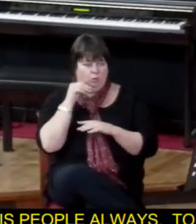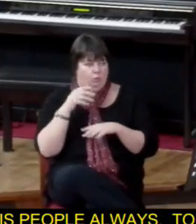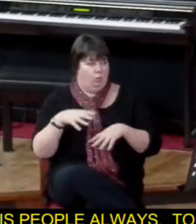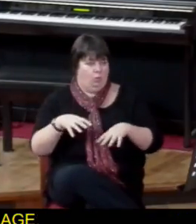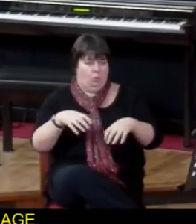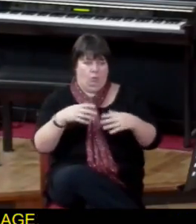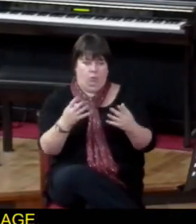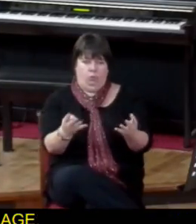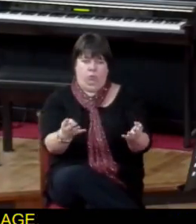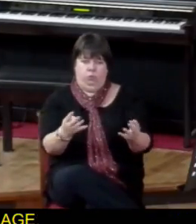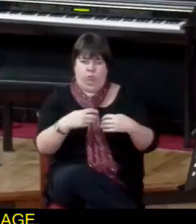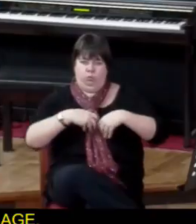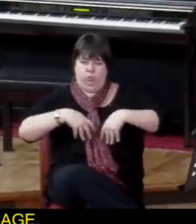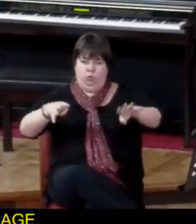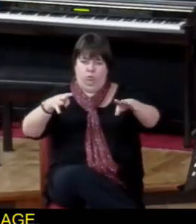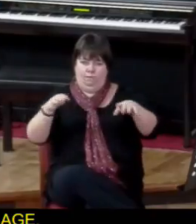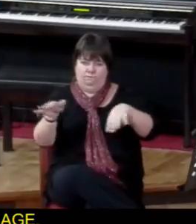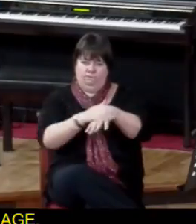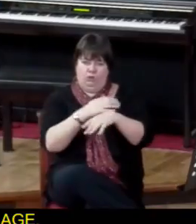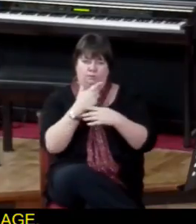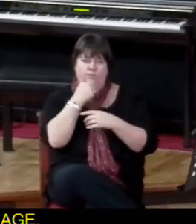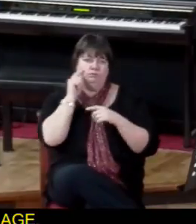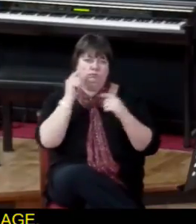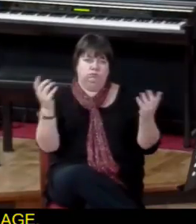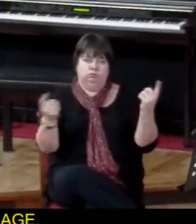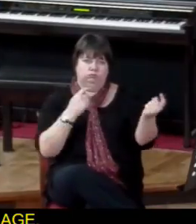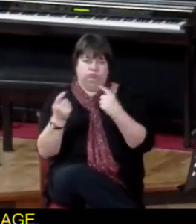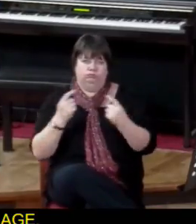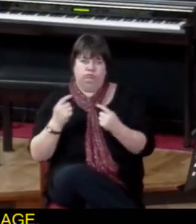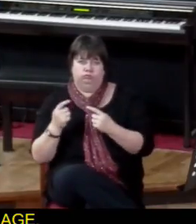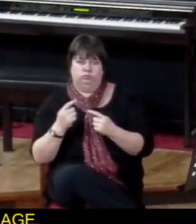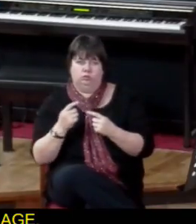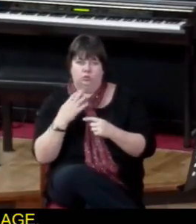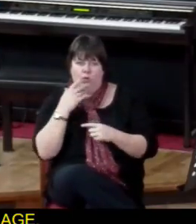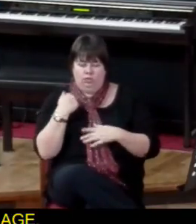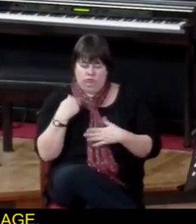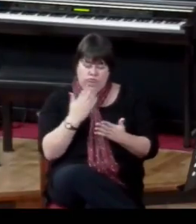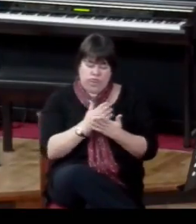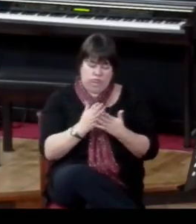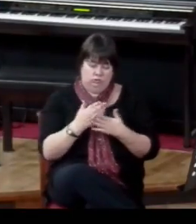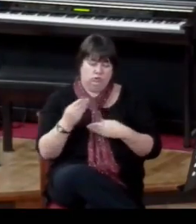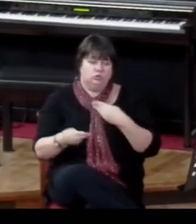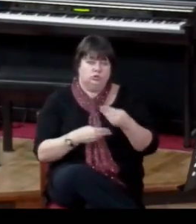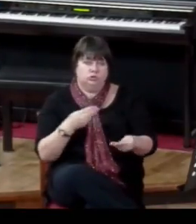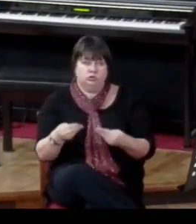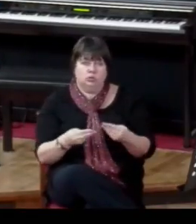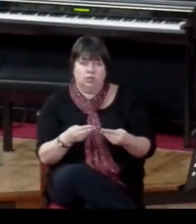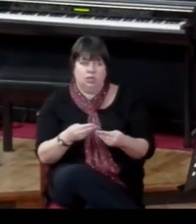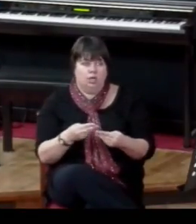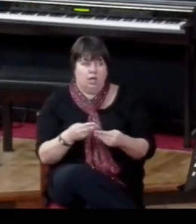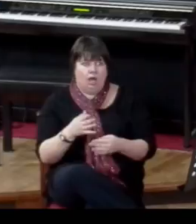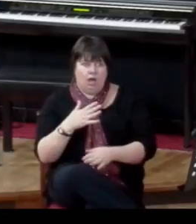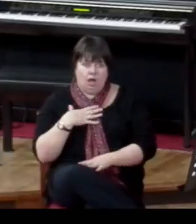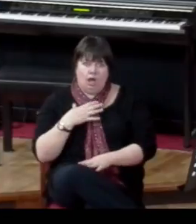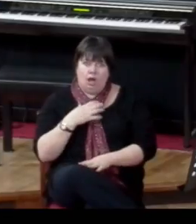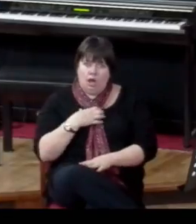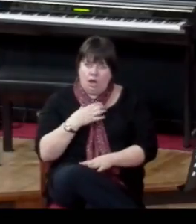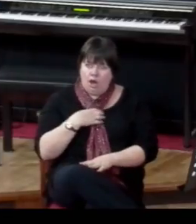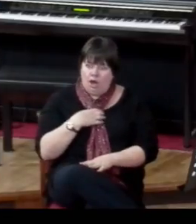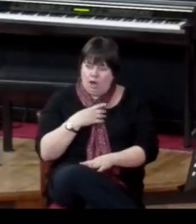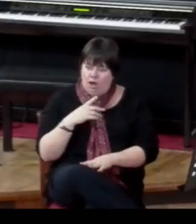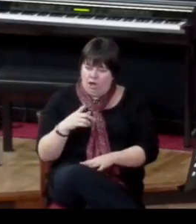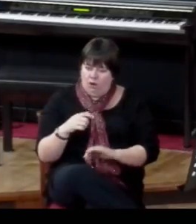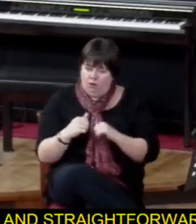overflowing. Because as soon as you shared your story, people would say, that's